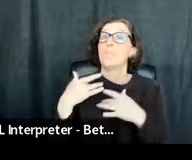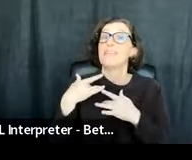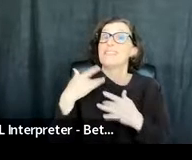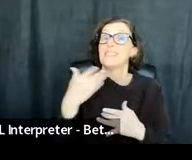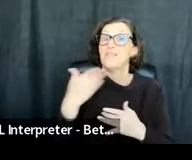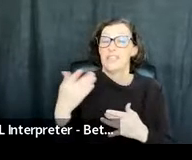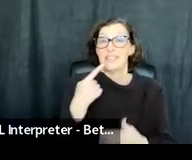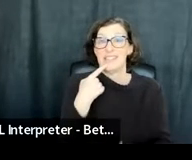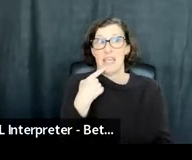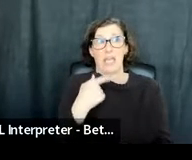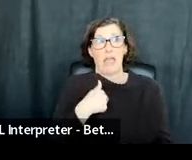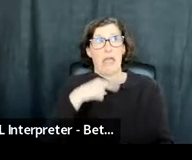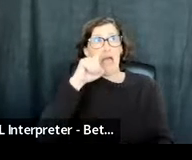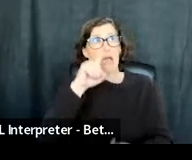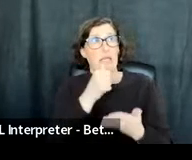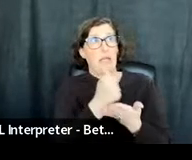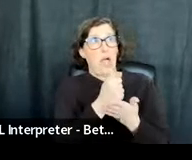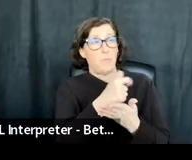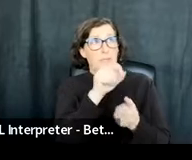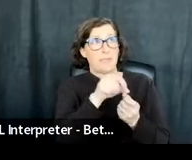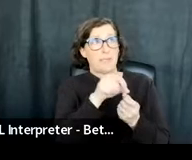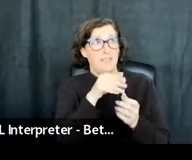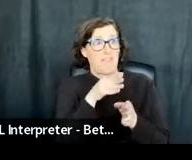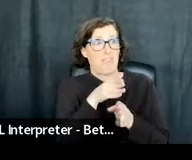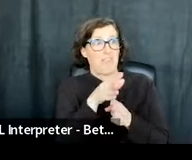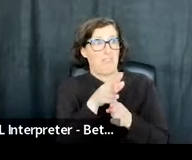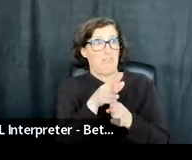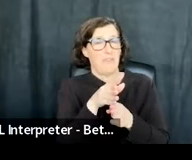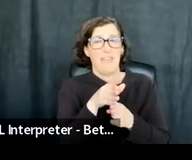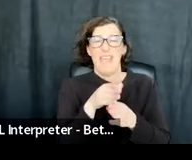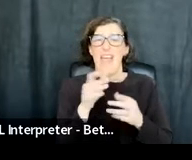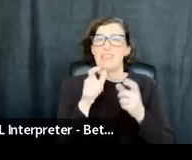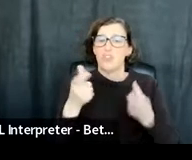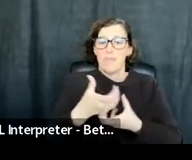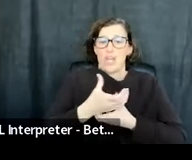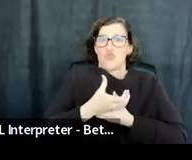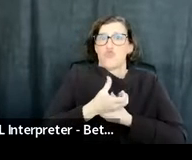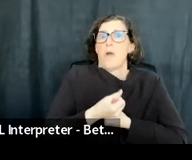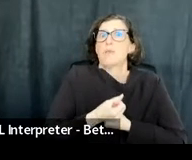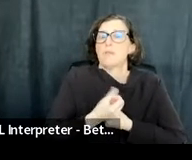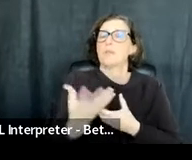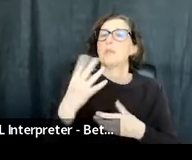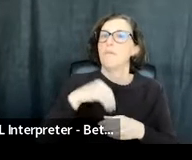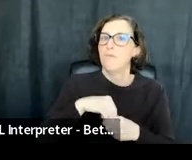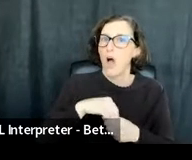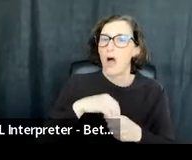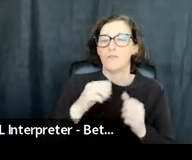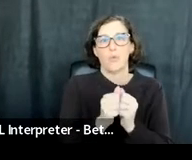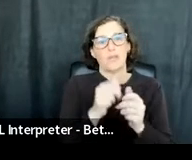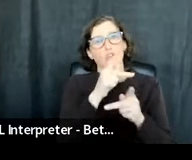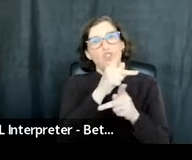help in a particular area, and that there's a huge trust factor. I would hope that there might be with a supervisor,